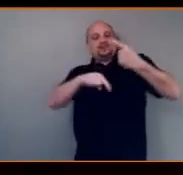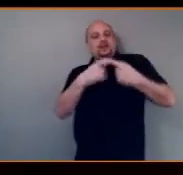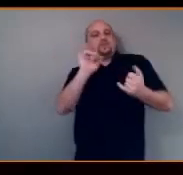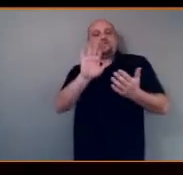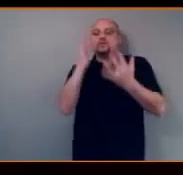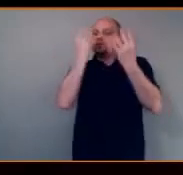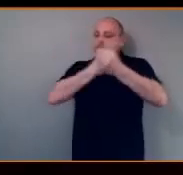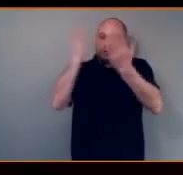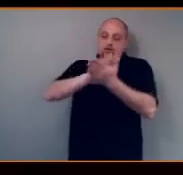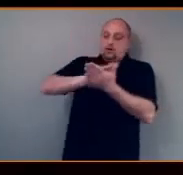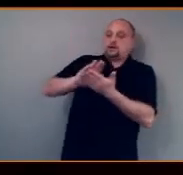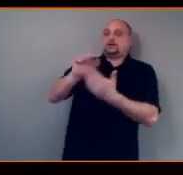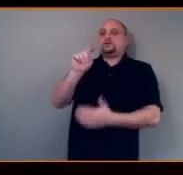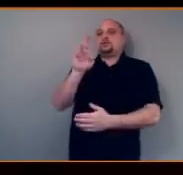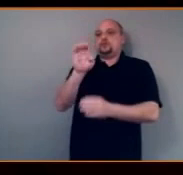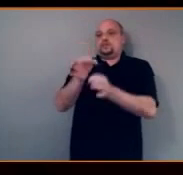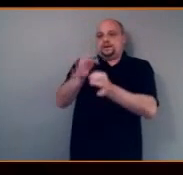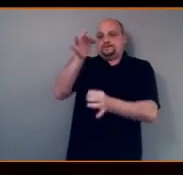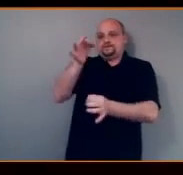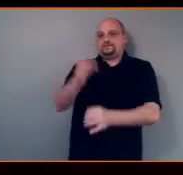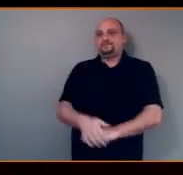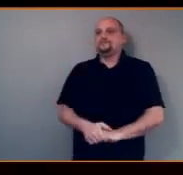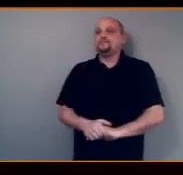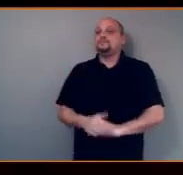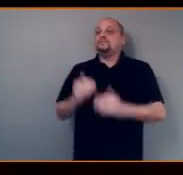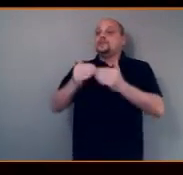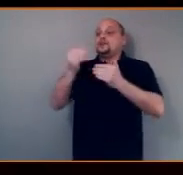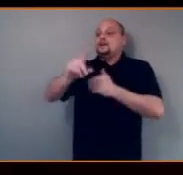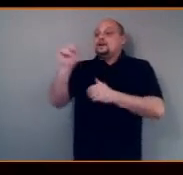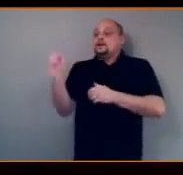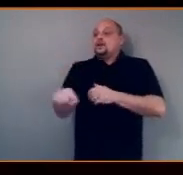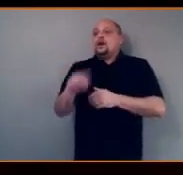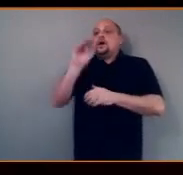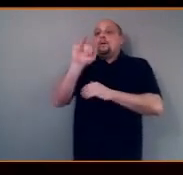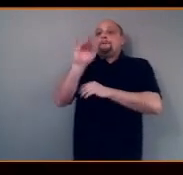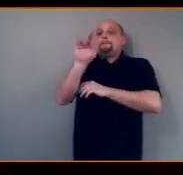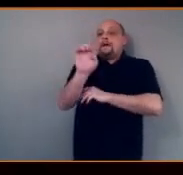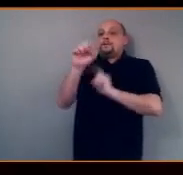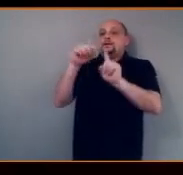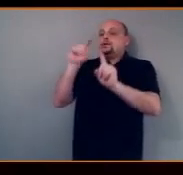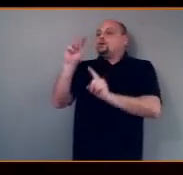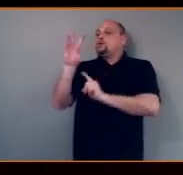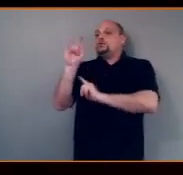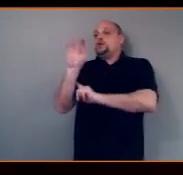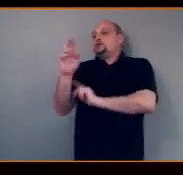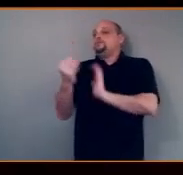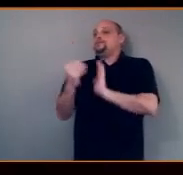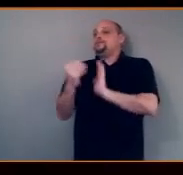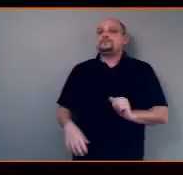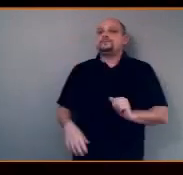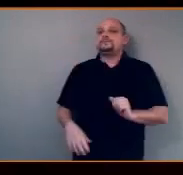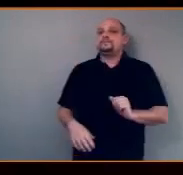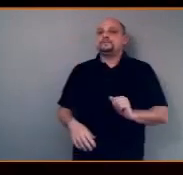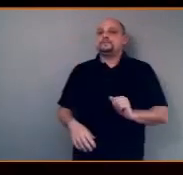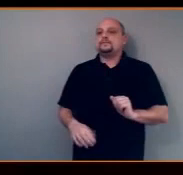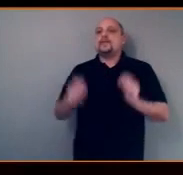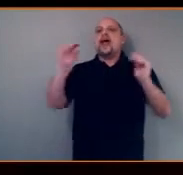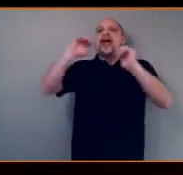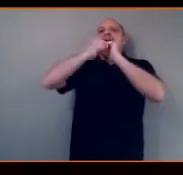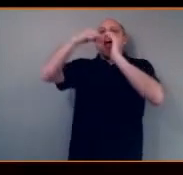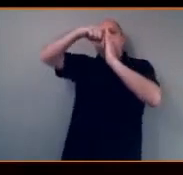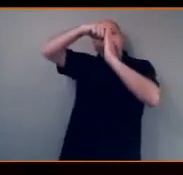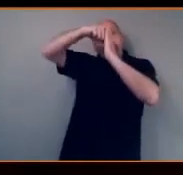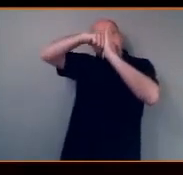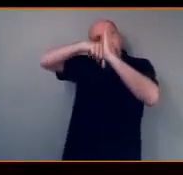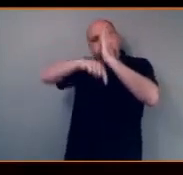tubes. The next question we have is from Mike on Twitter. To what depth do you drill, and how long